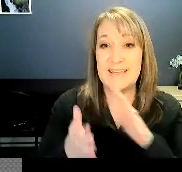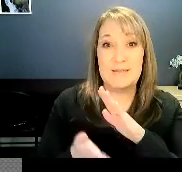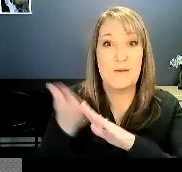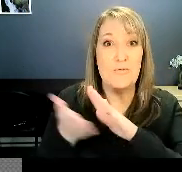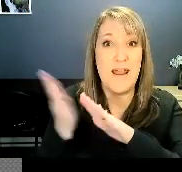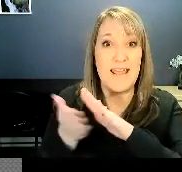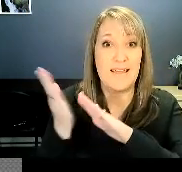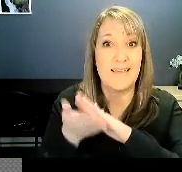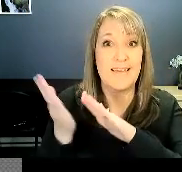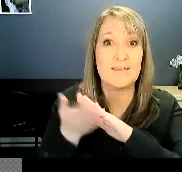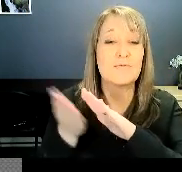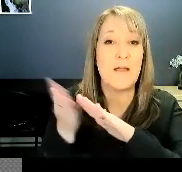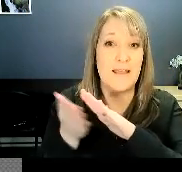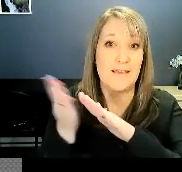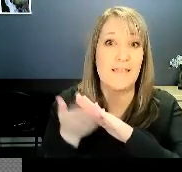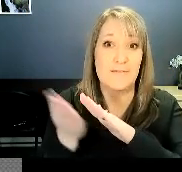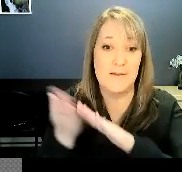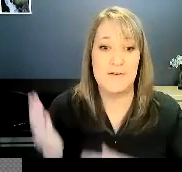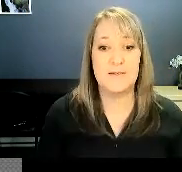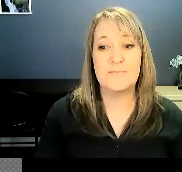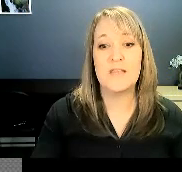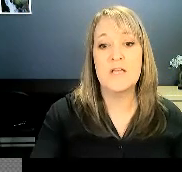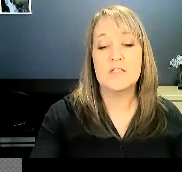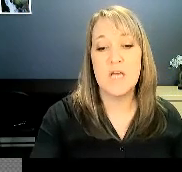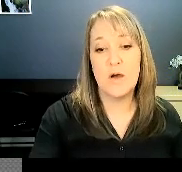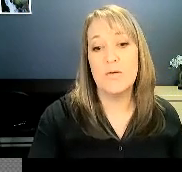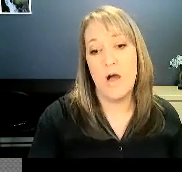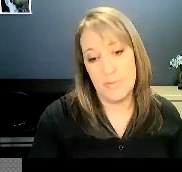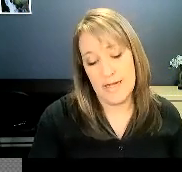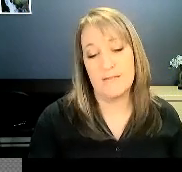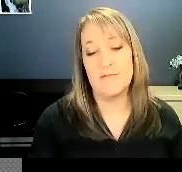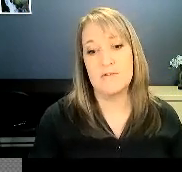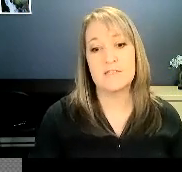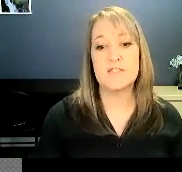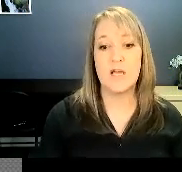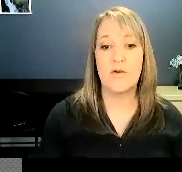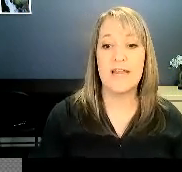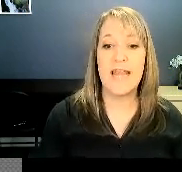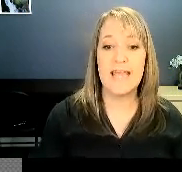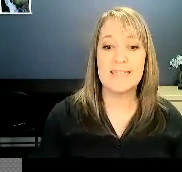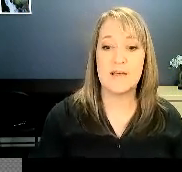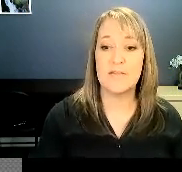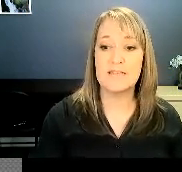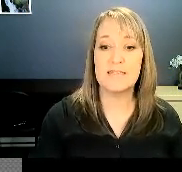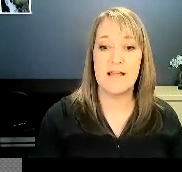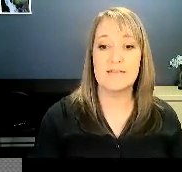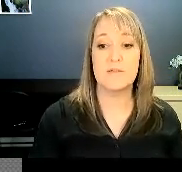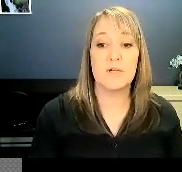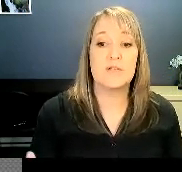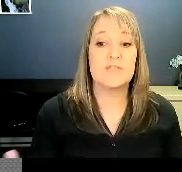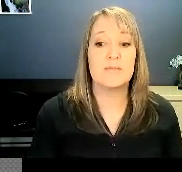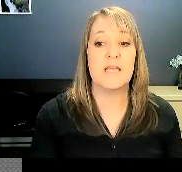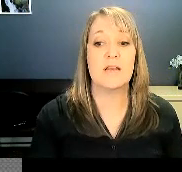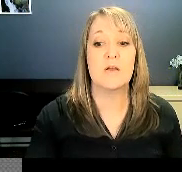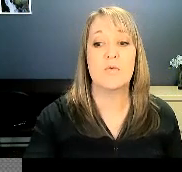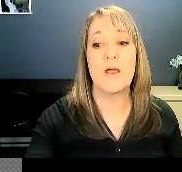He is running. He's running the fundraiser. So, operating the fundraiser. So, in ASL, these signs that